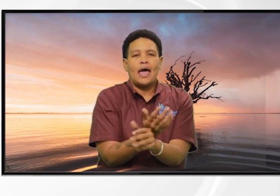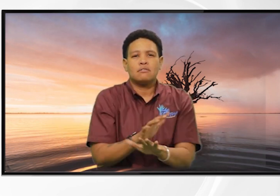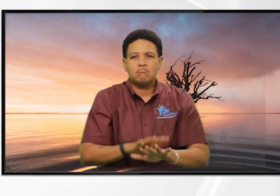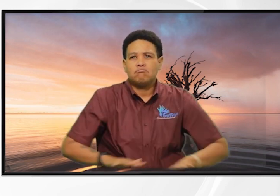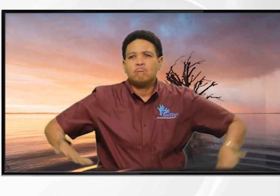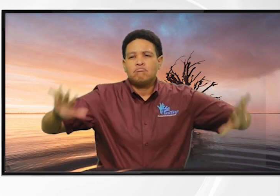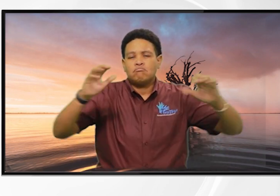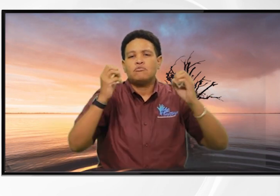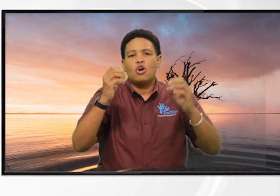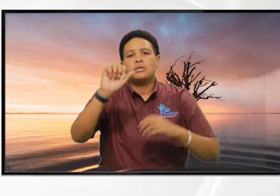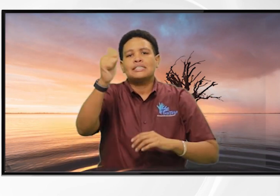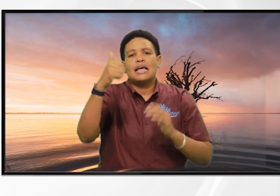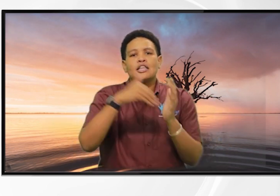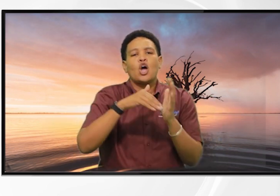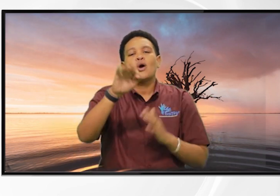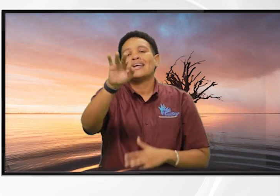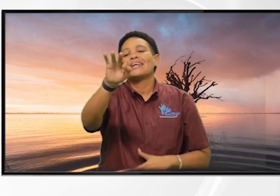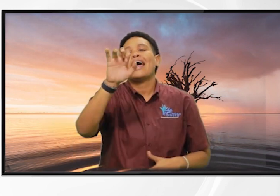of